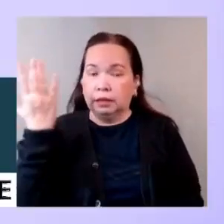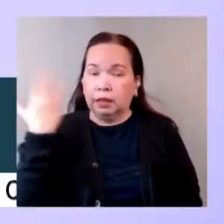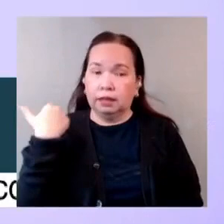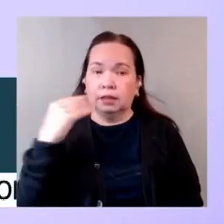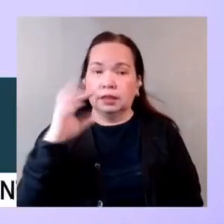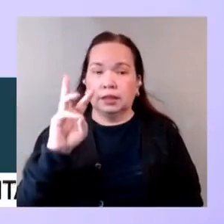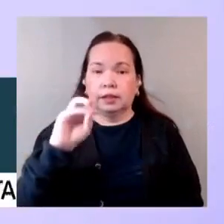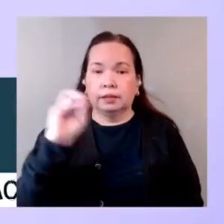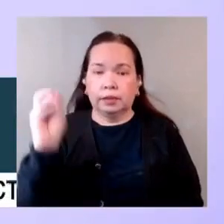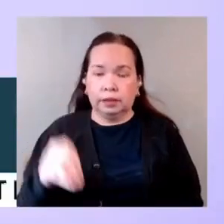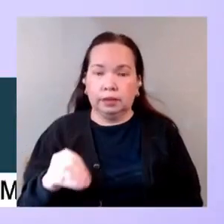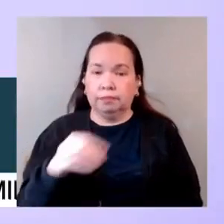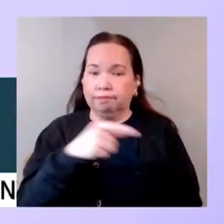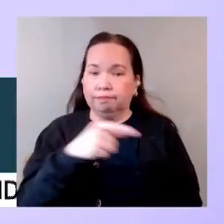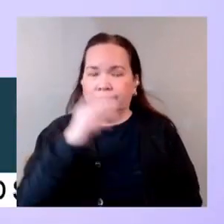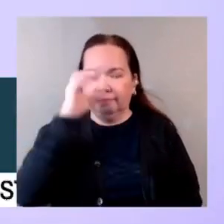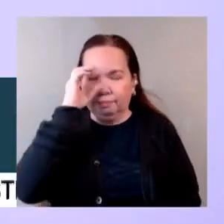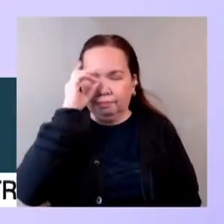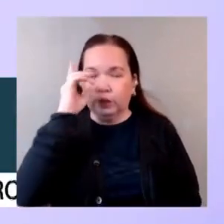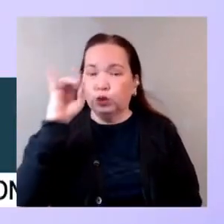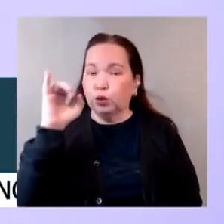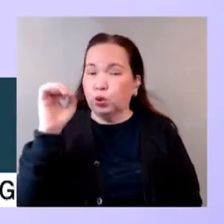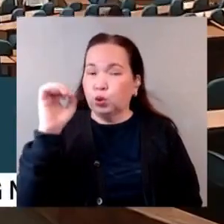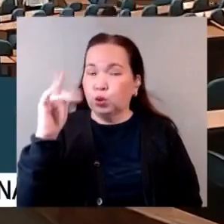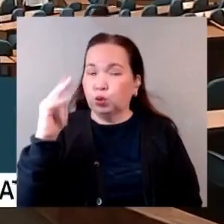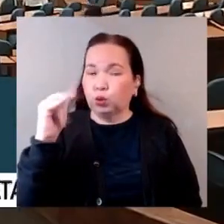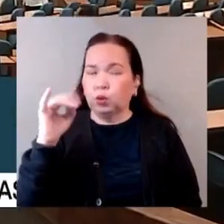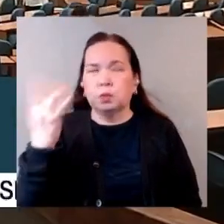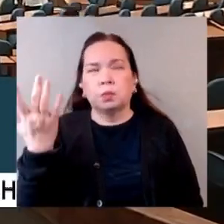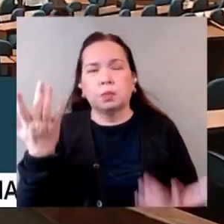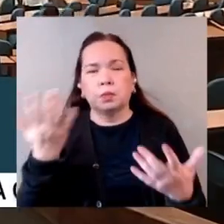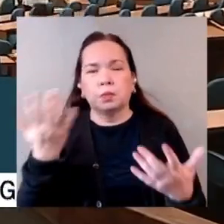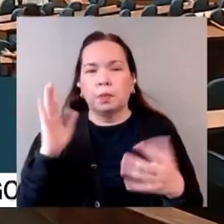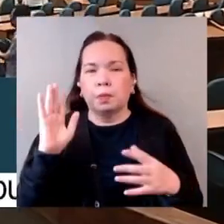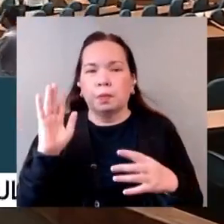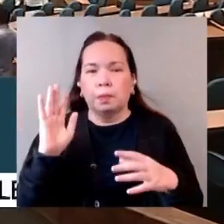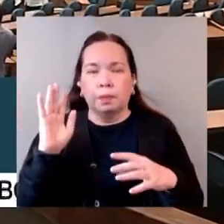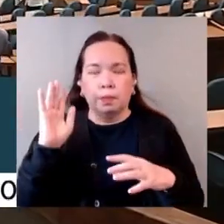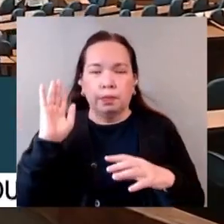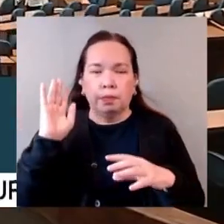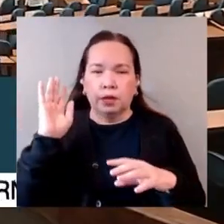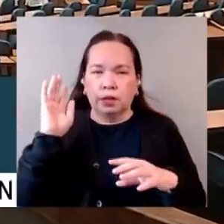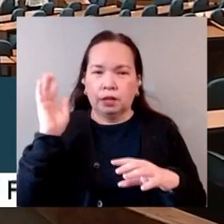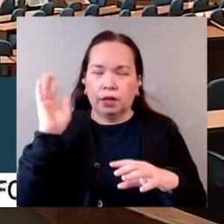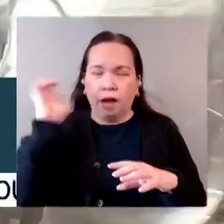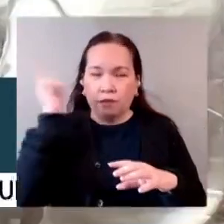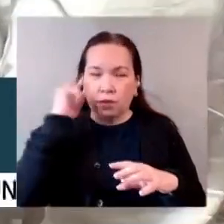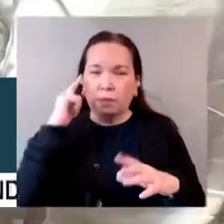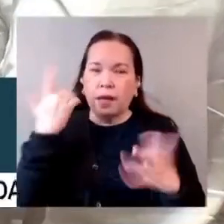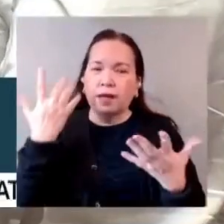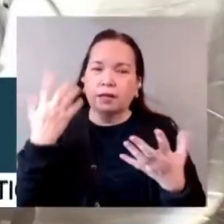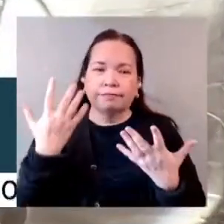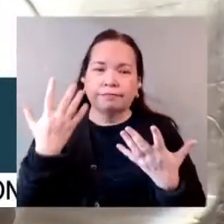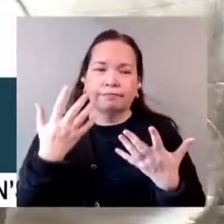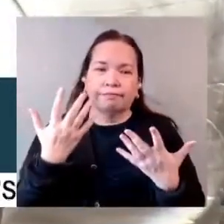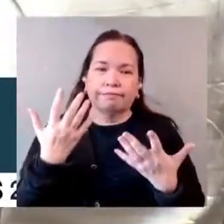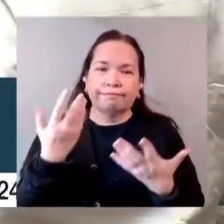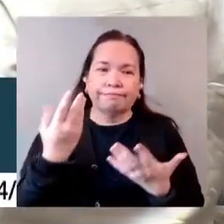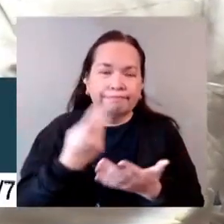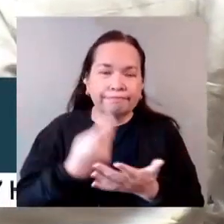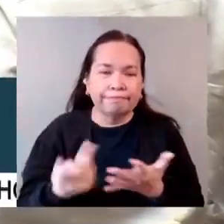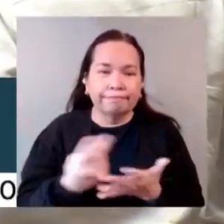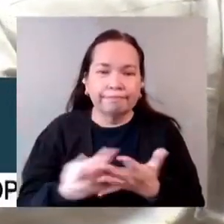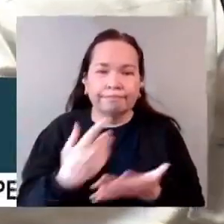of possible revenue losses after some fiscal reforms failed to hurdle Congress. Despite this, Diokno says the government has